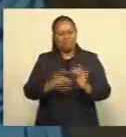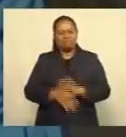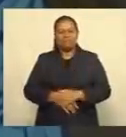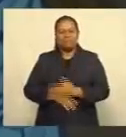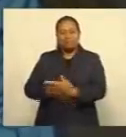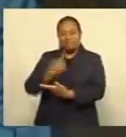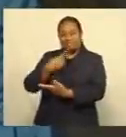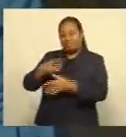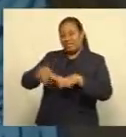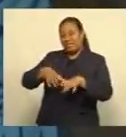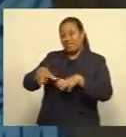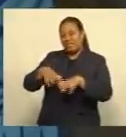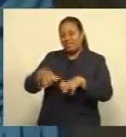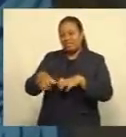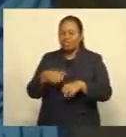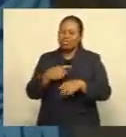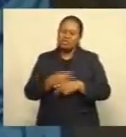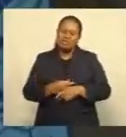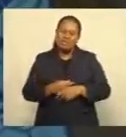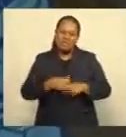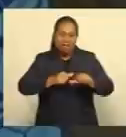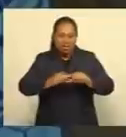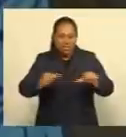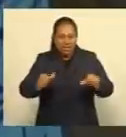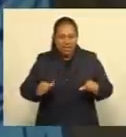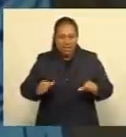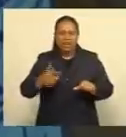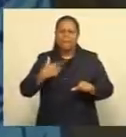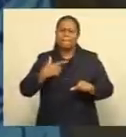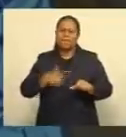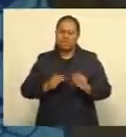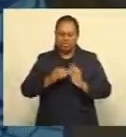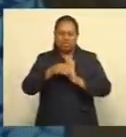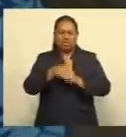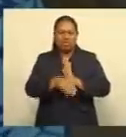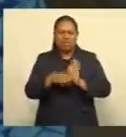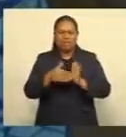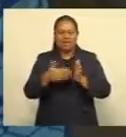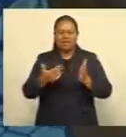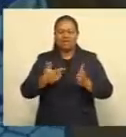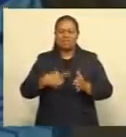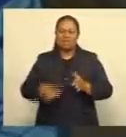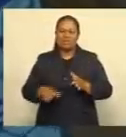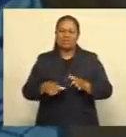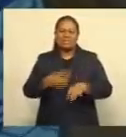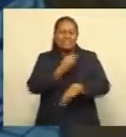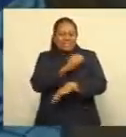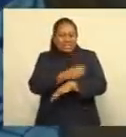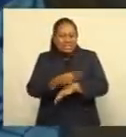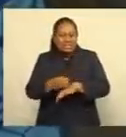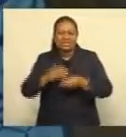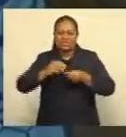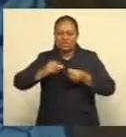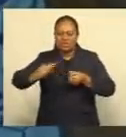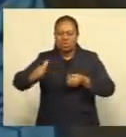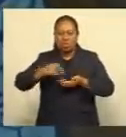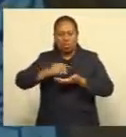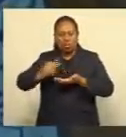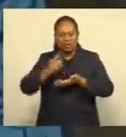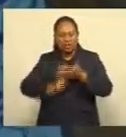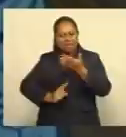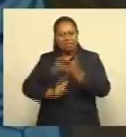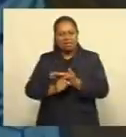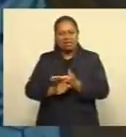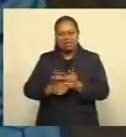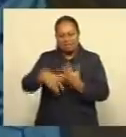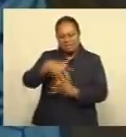our agricultural product has dropped as saltwater slowly intrudes farmlands along the coast. I think our location has made us susceptible to the